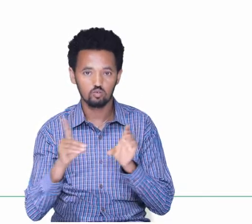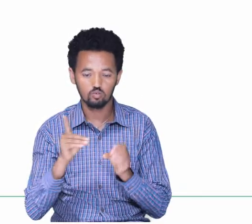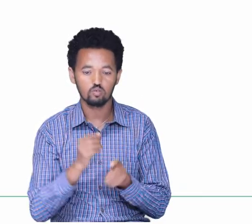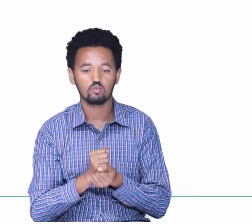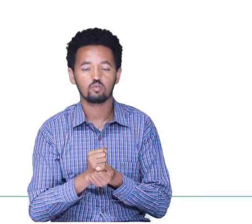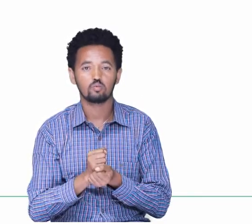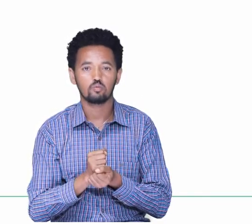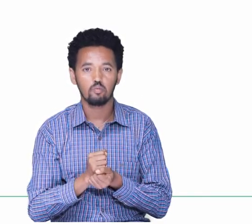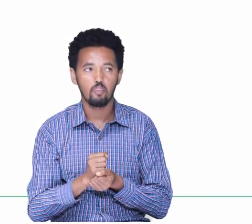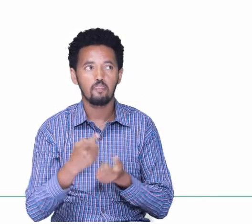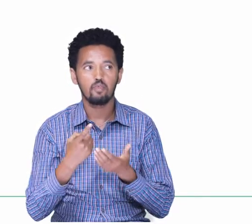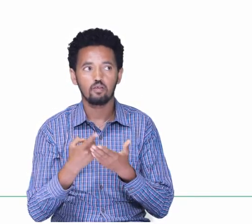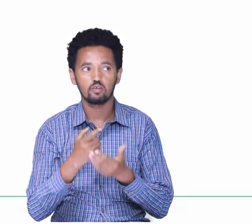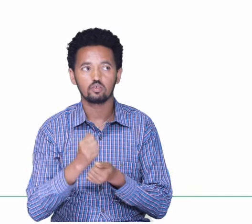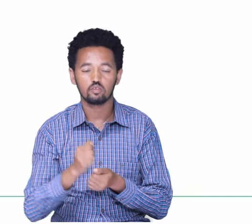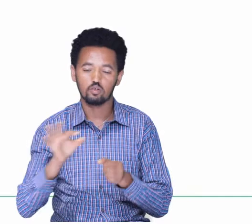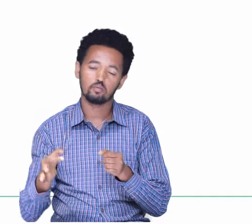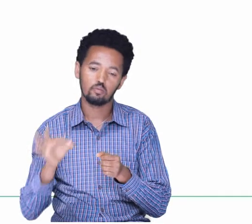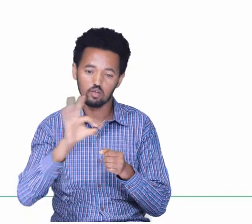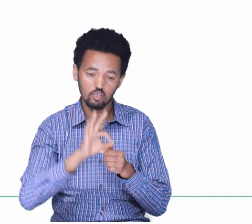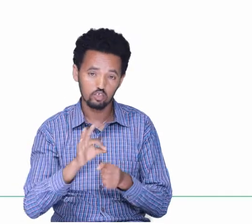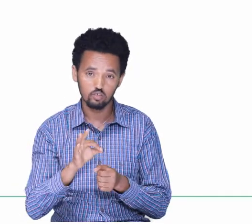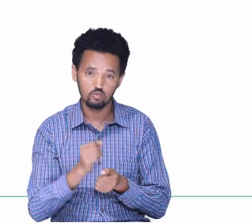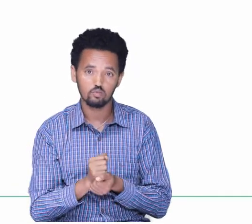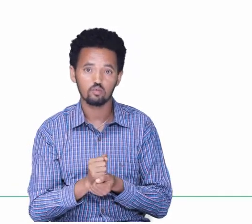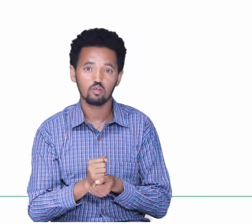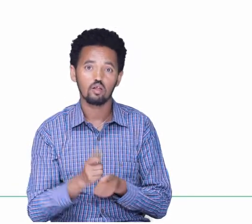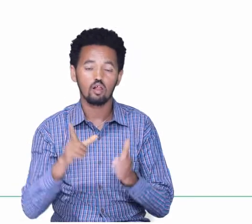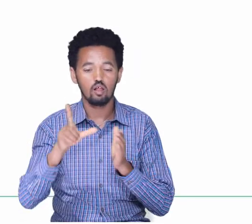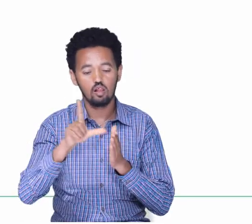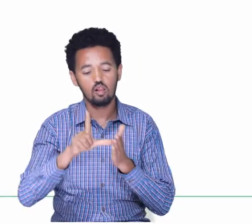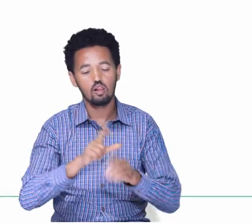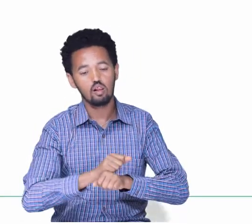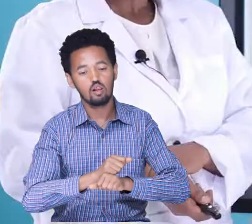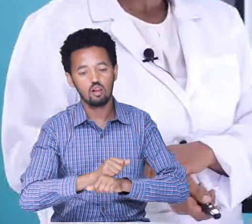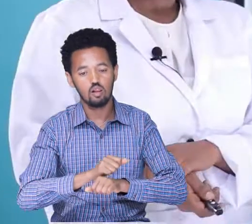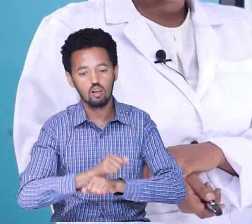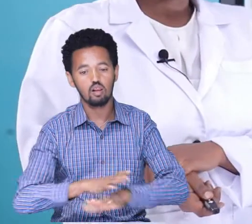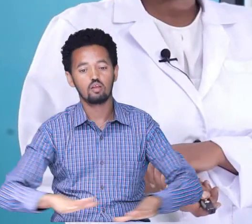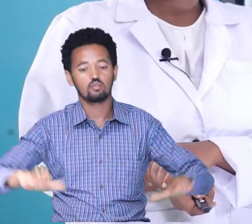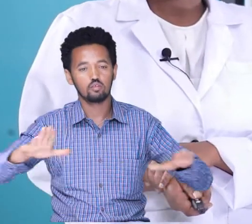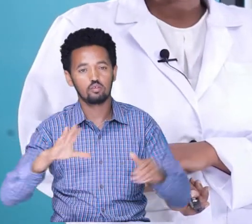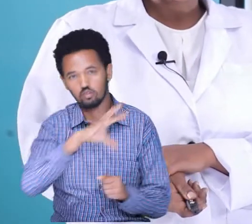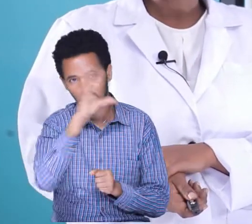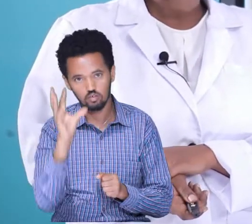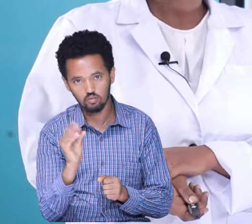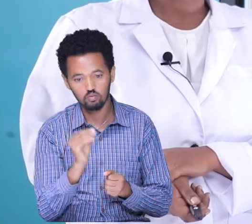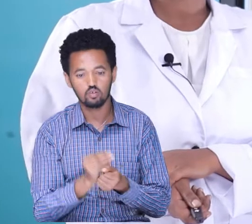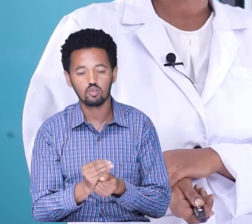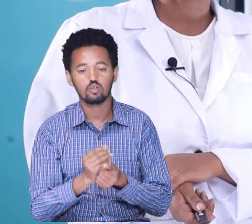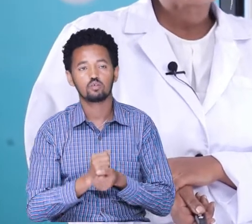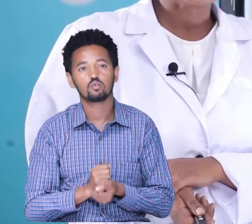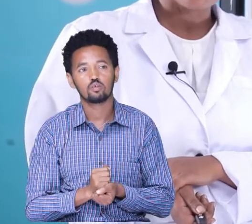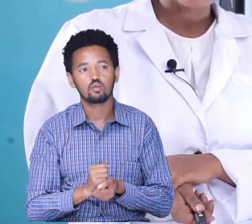era, denudation and peneplanation of the land in Africa, and heavy erosion is occur